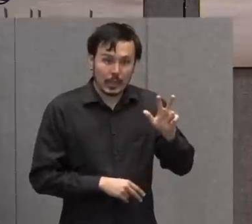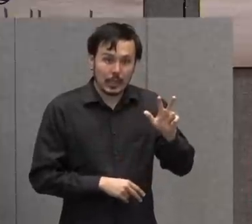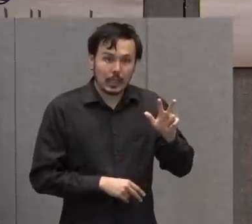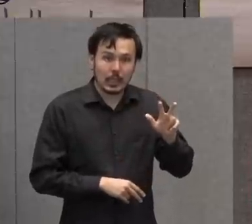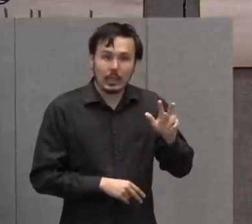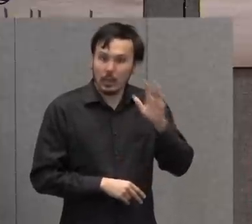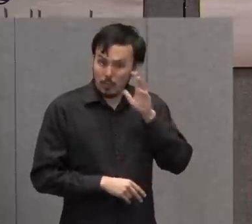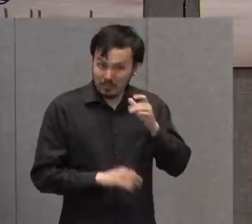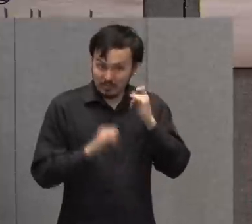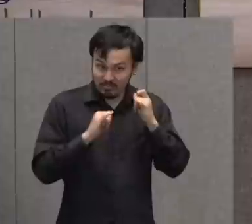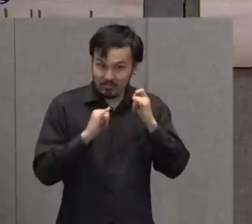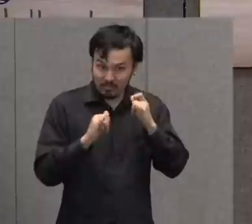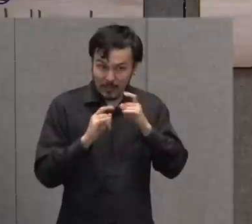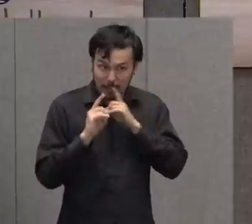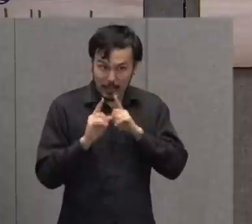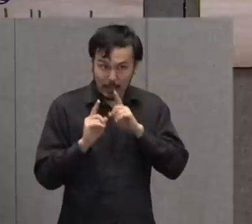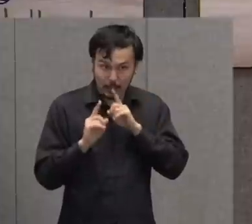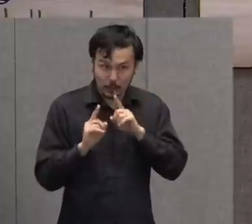did you get the same answer?